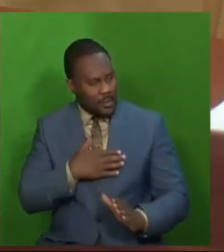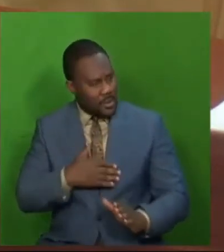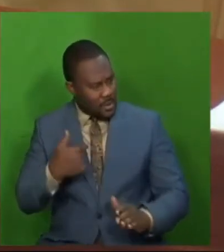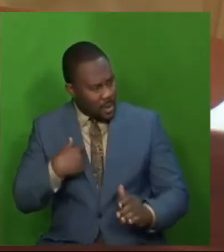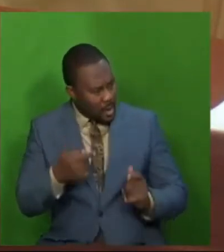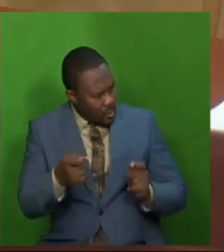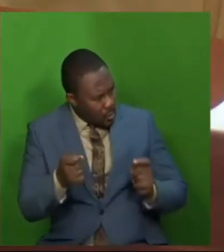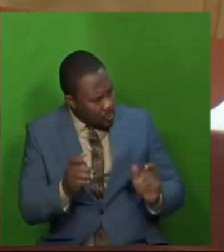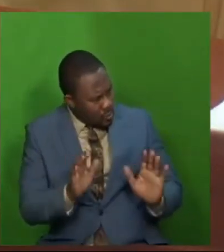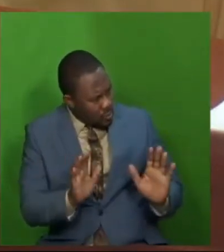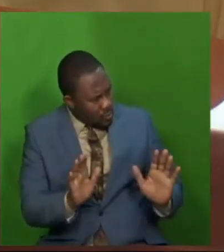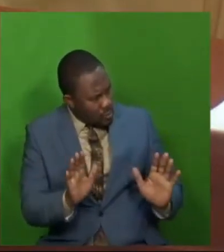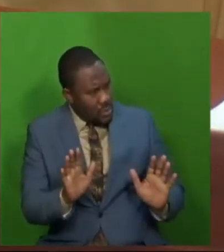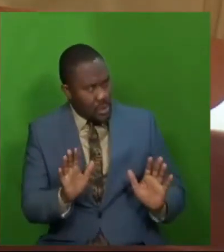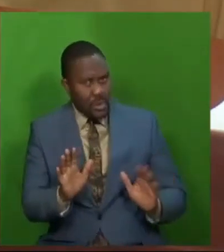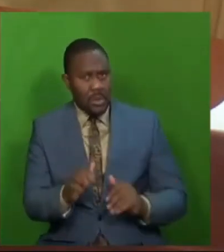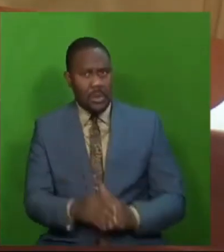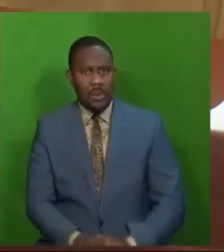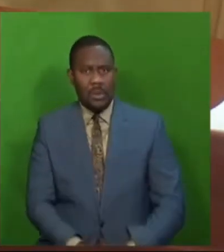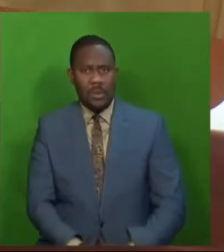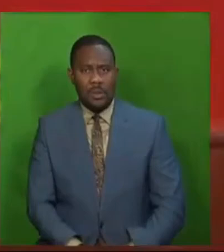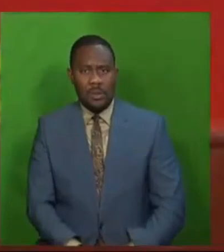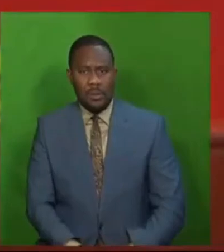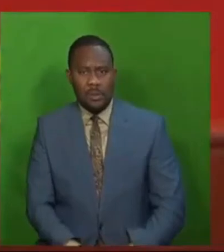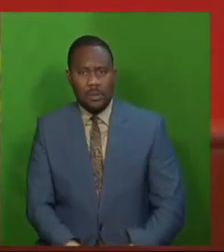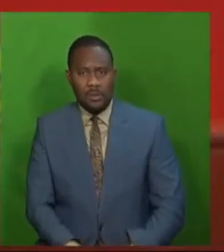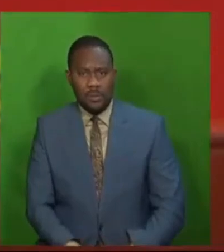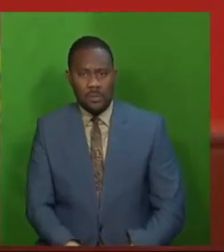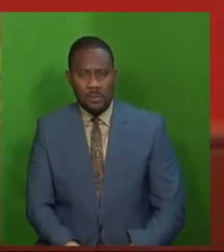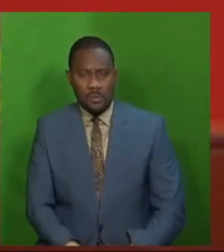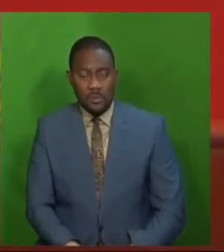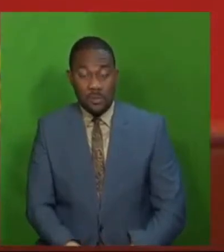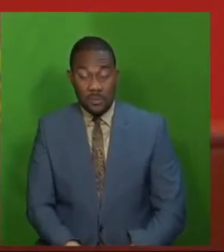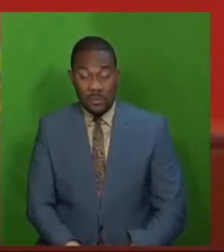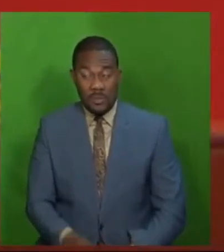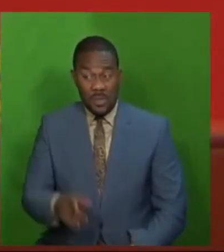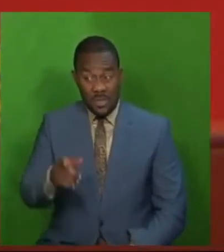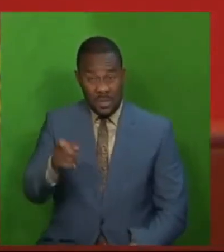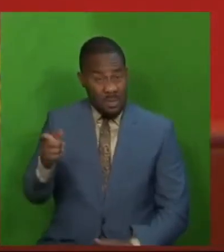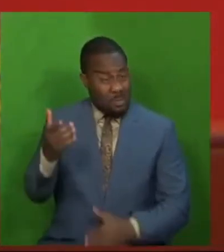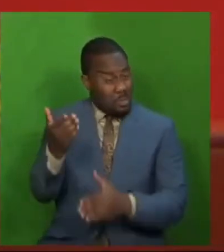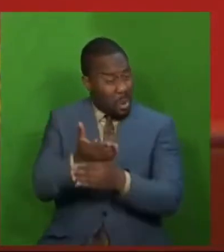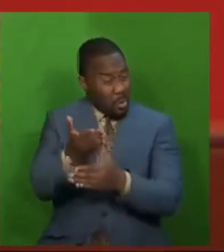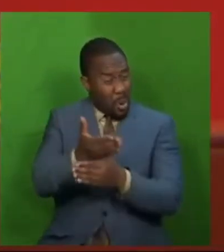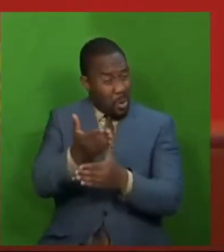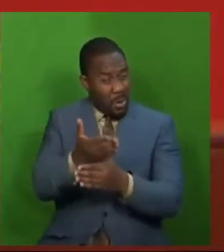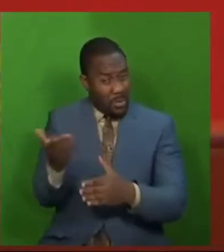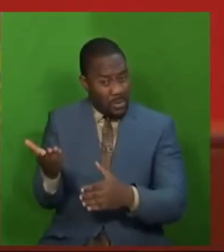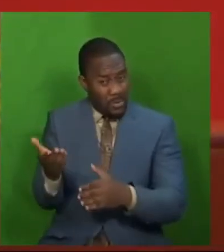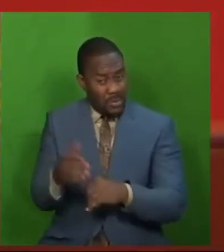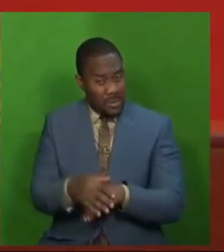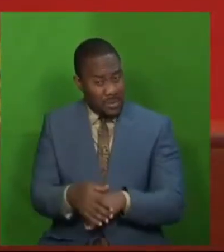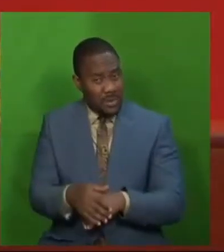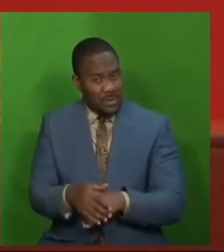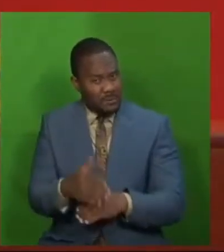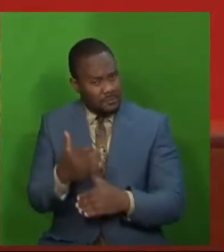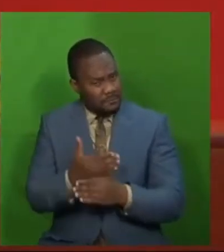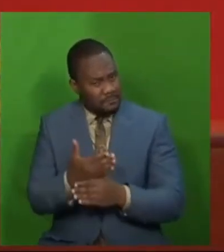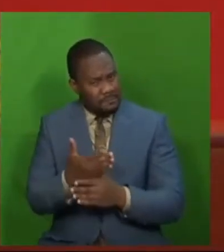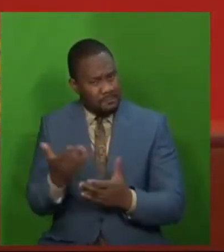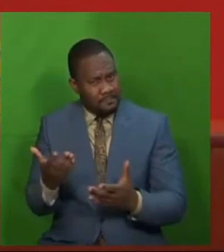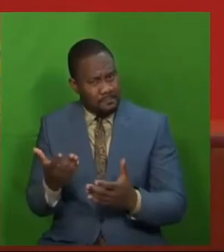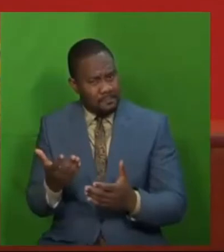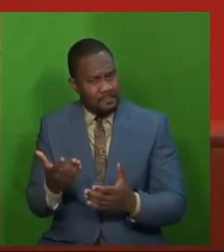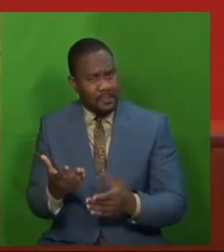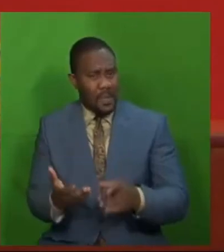I have taken away the interruptions. I gave the member who moved the motion 25